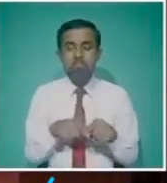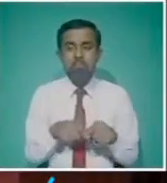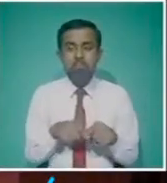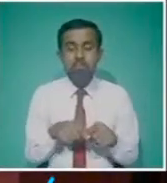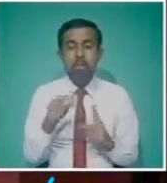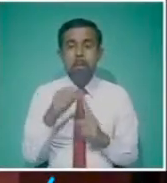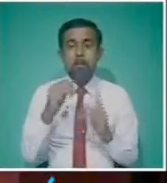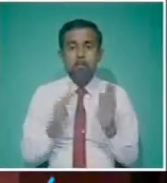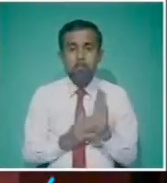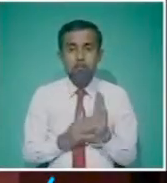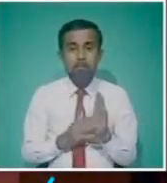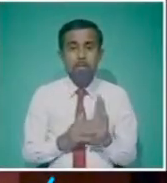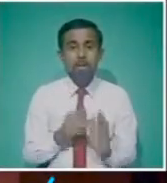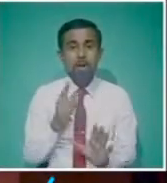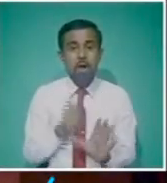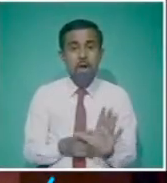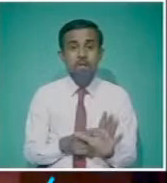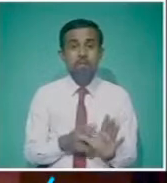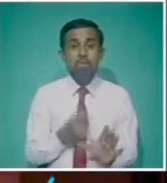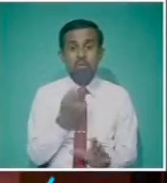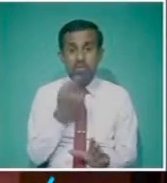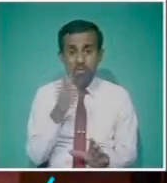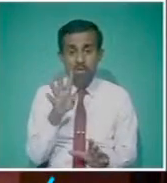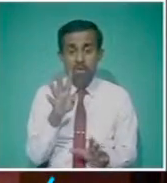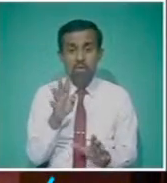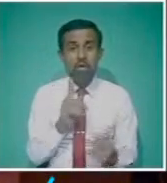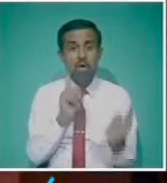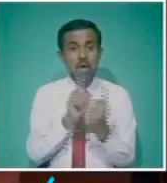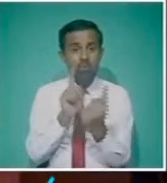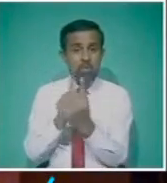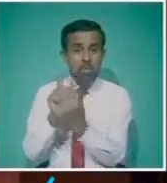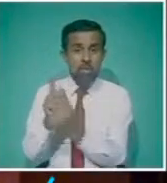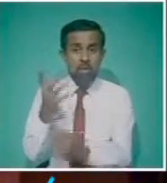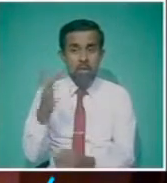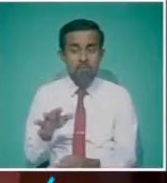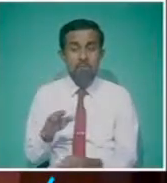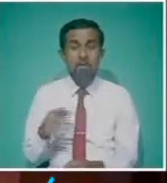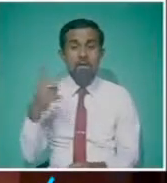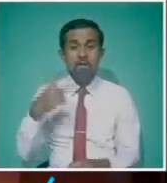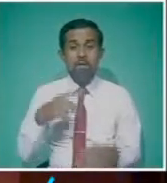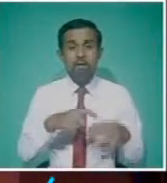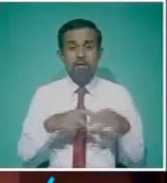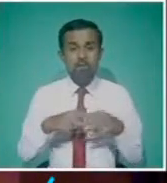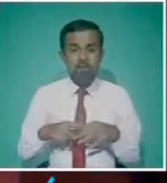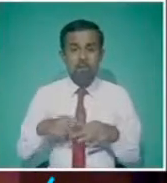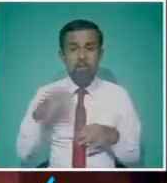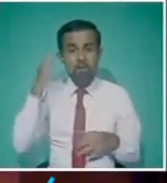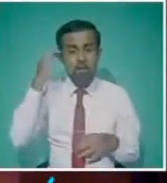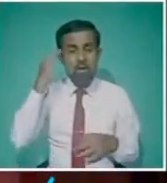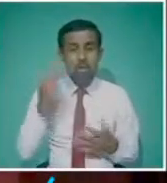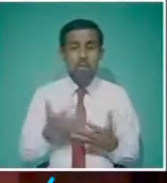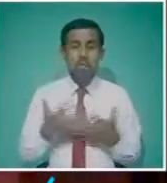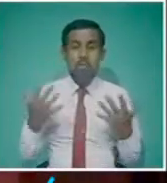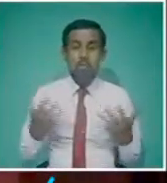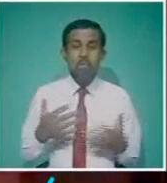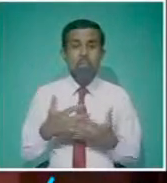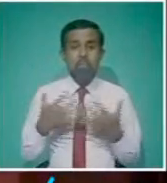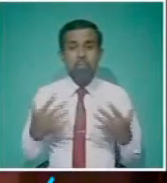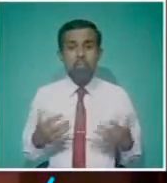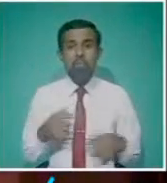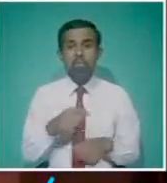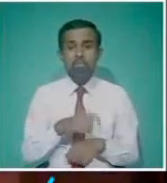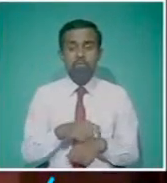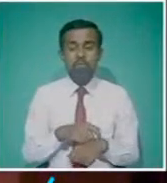70-year period. While Queen Elizabeth II was in many ways a very young